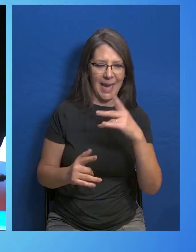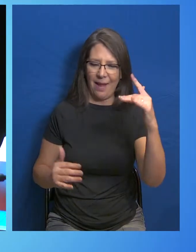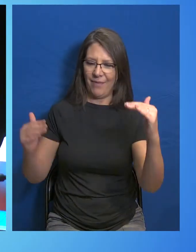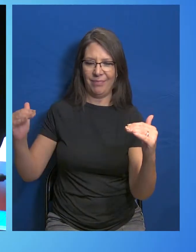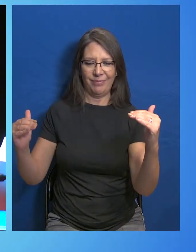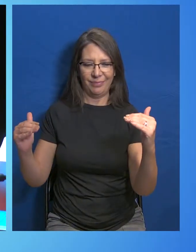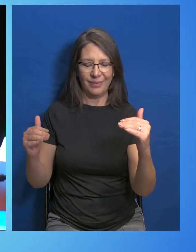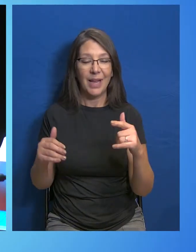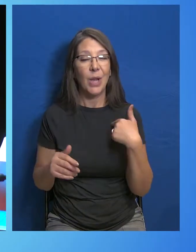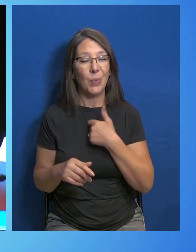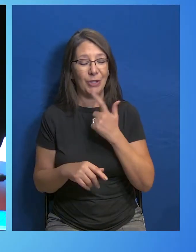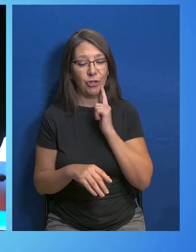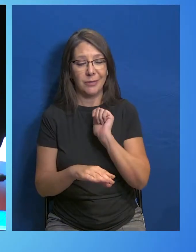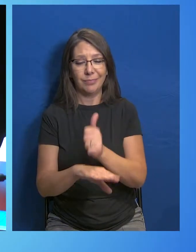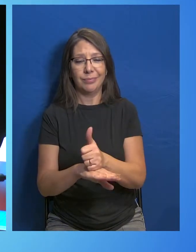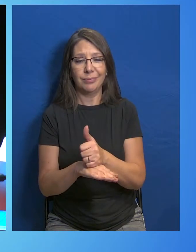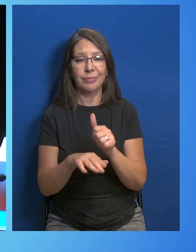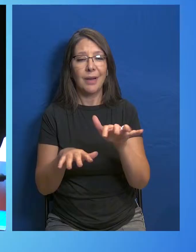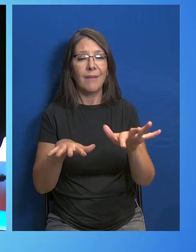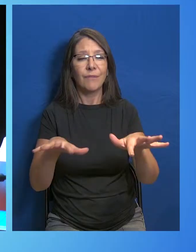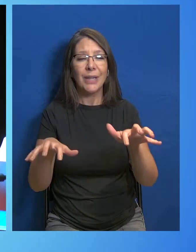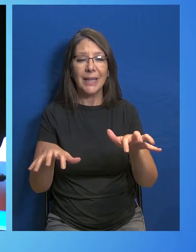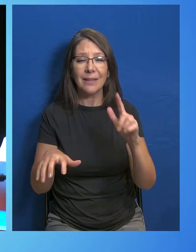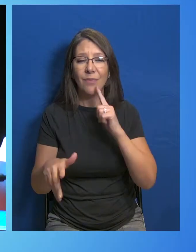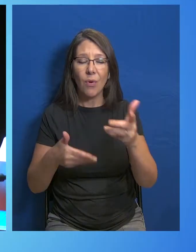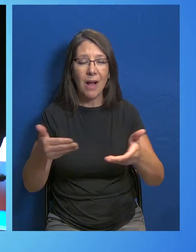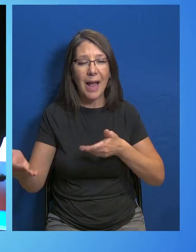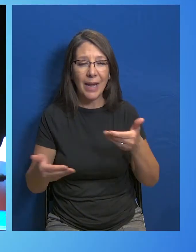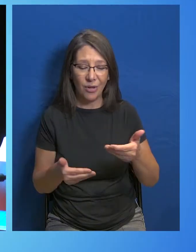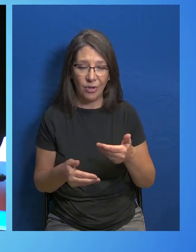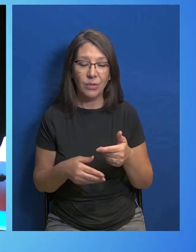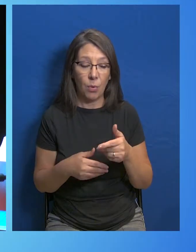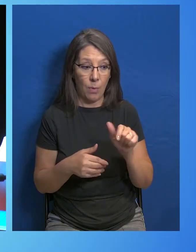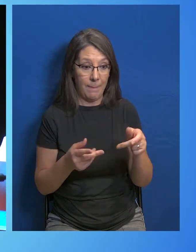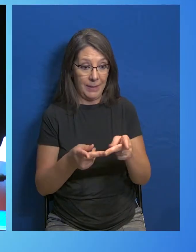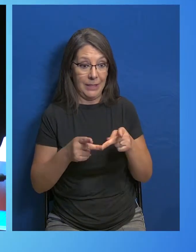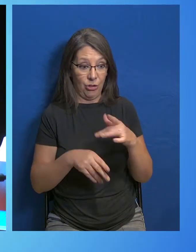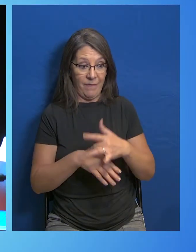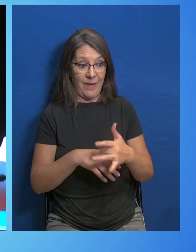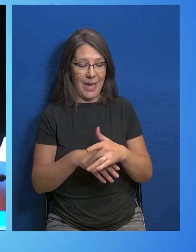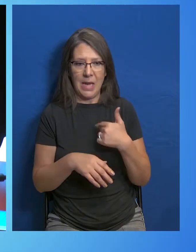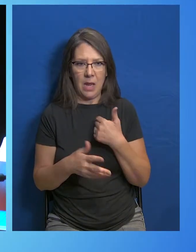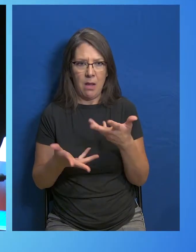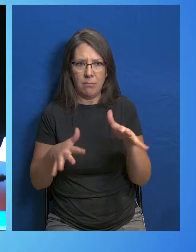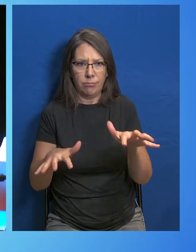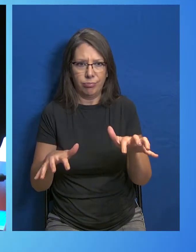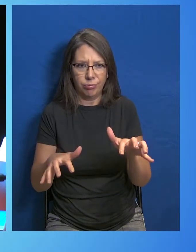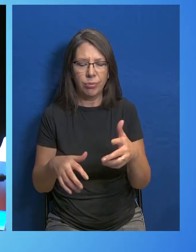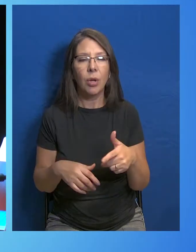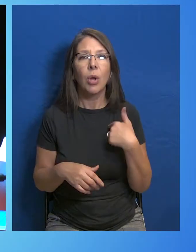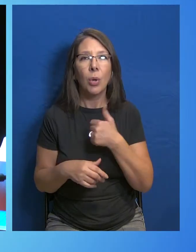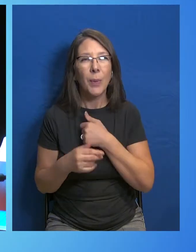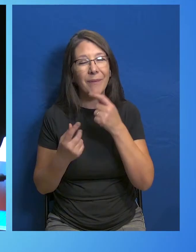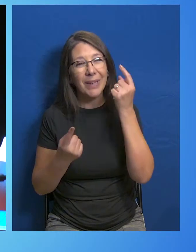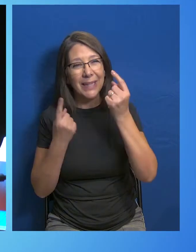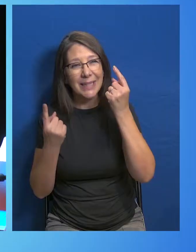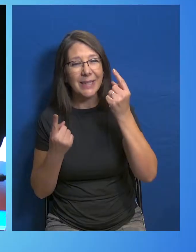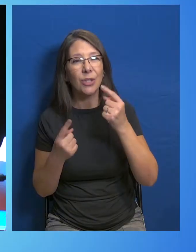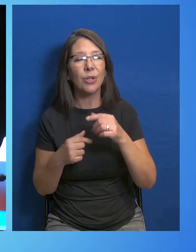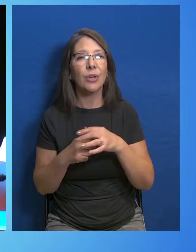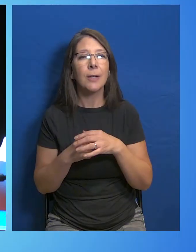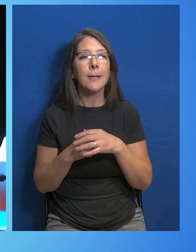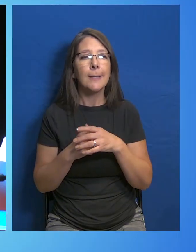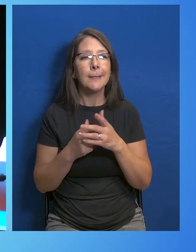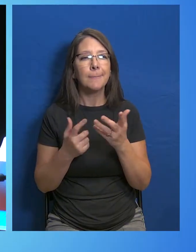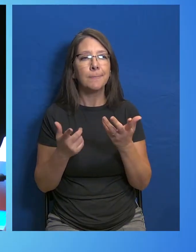hiring freeze where we've eliminated all vacant positions. For filled positions, we consider in looking